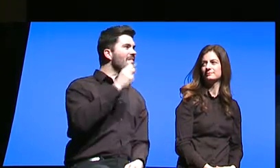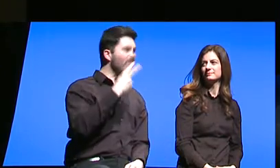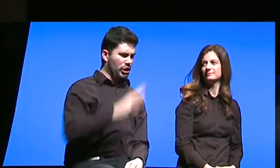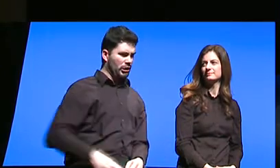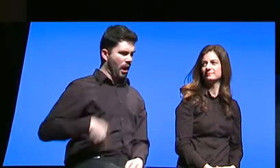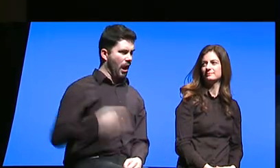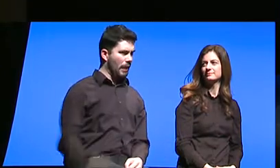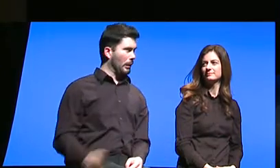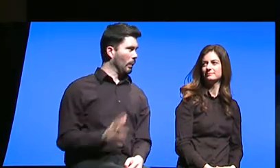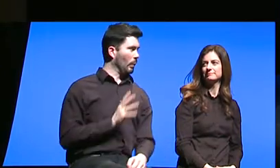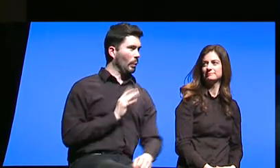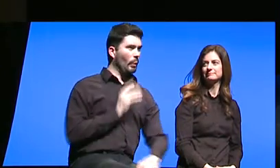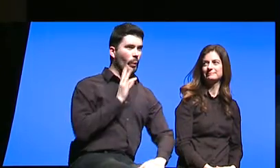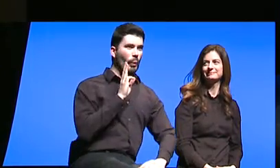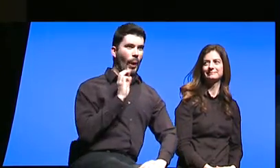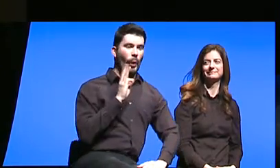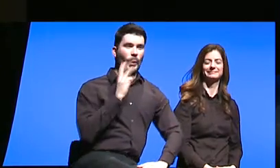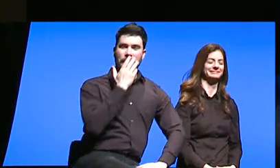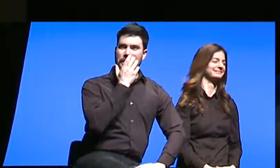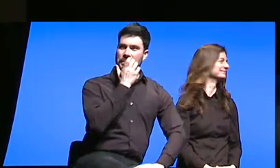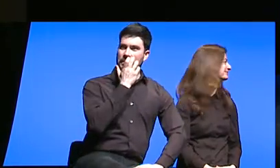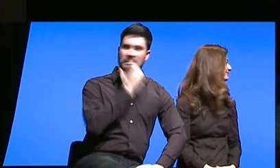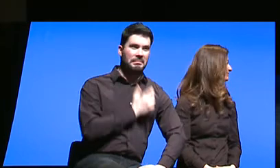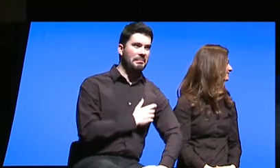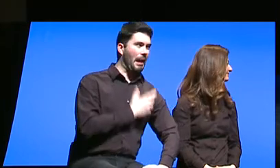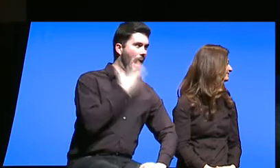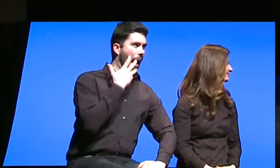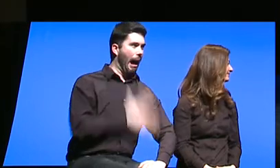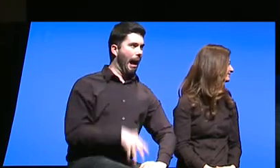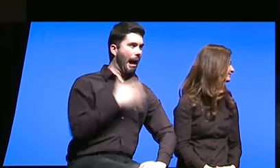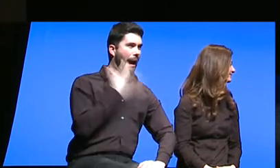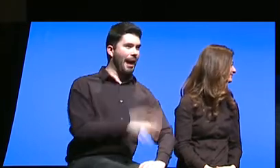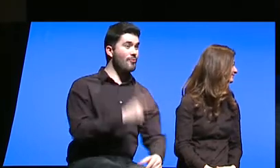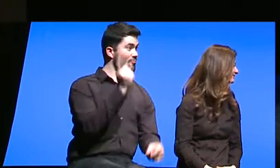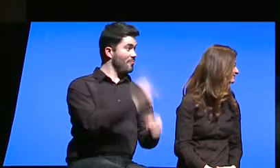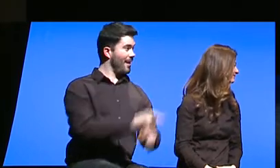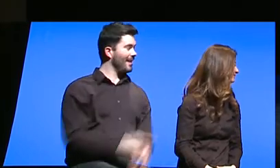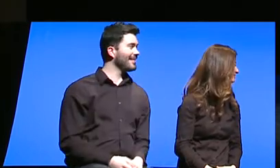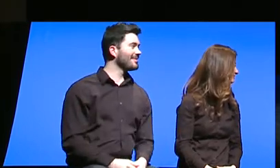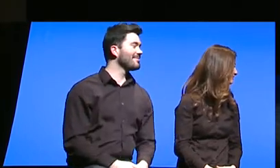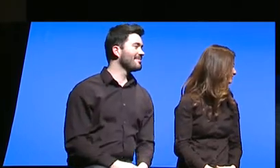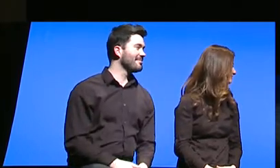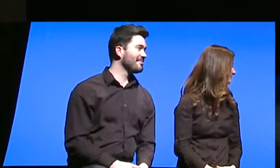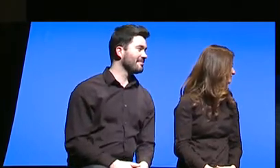whoa. No. The new hot stuff, right?